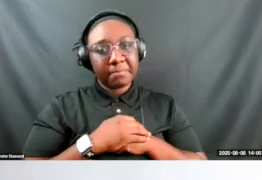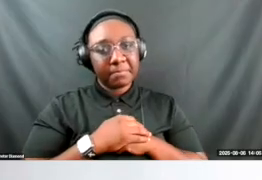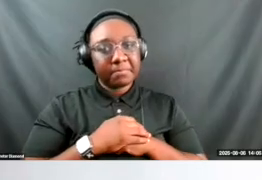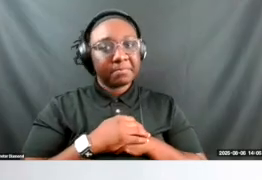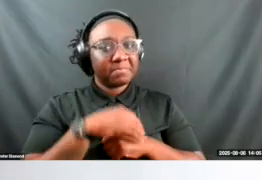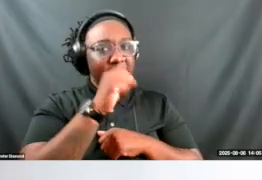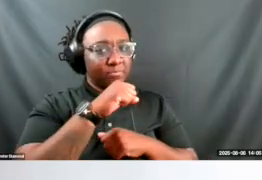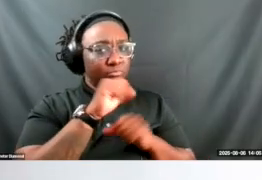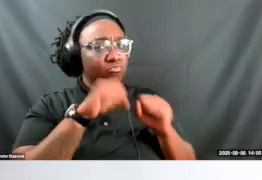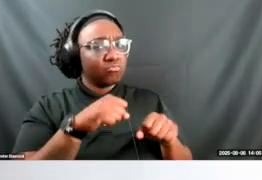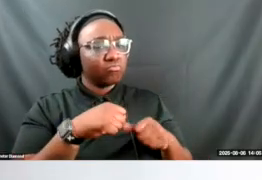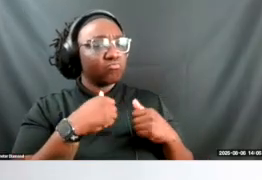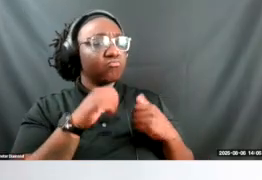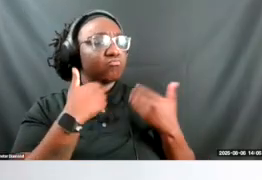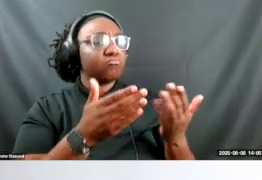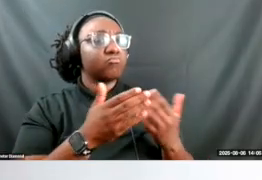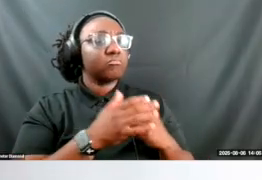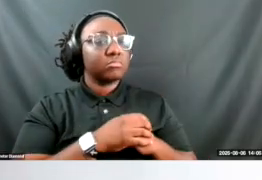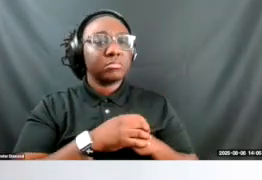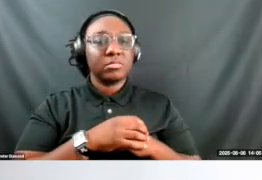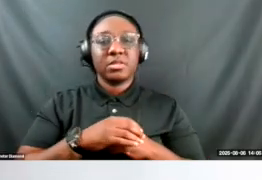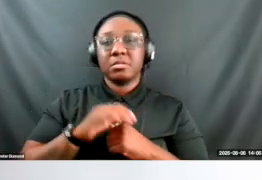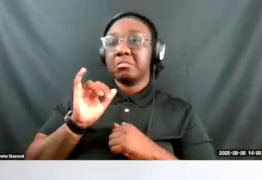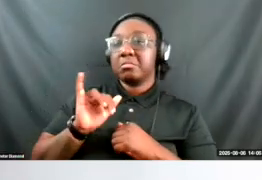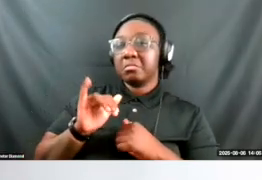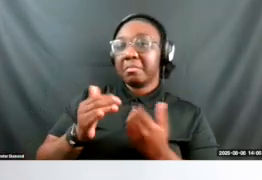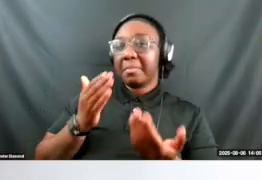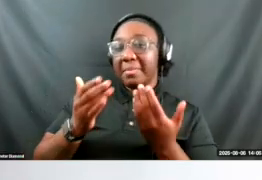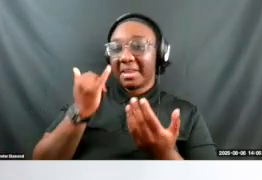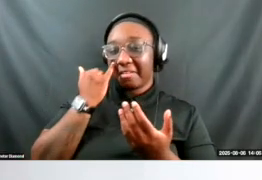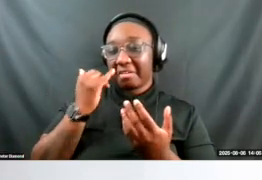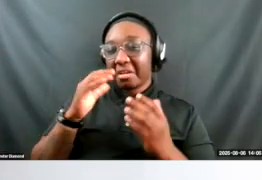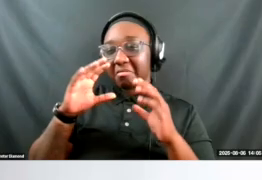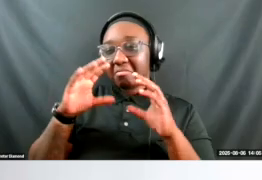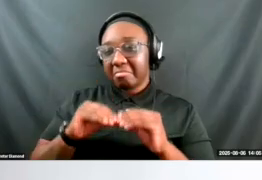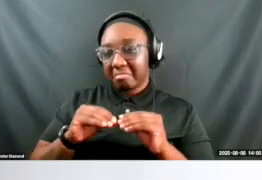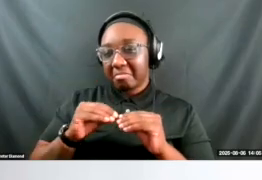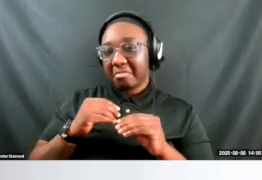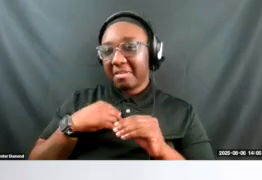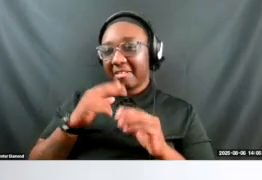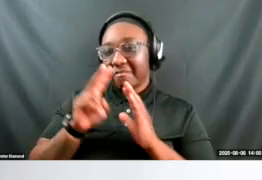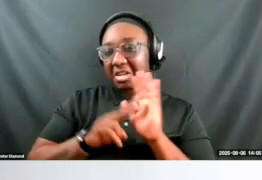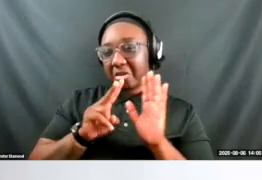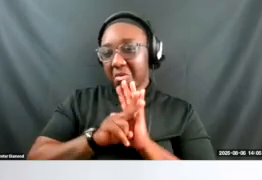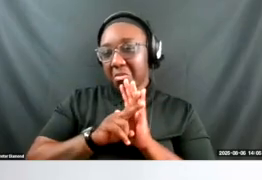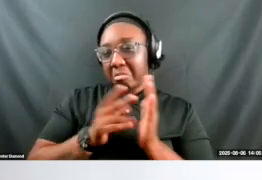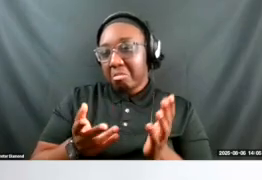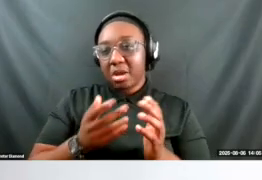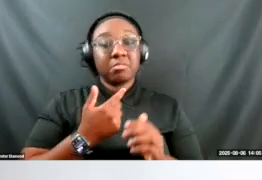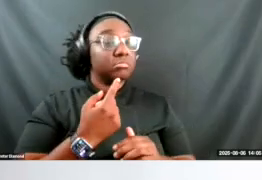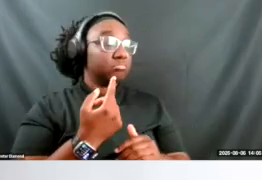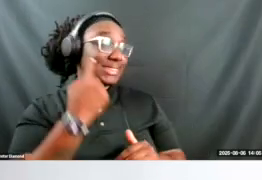Yes, we can hear you, Michaela. Maybe if I turn off my video. Yeah, you it'll sound be good now.